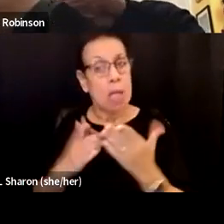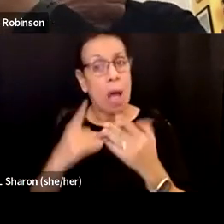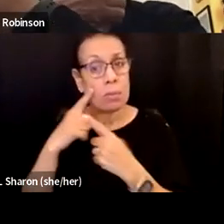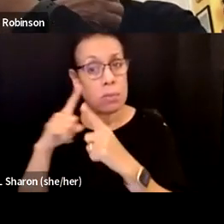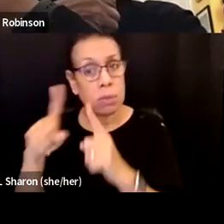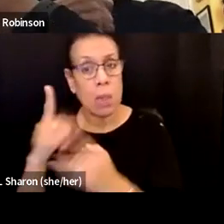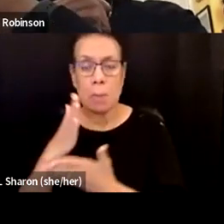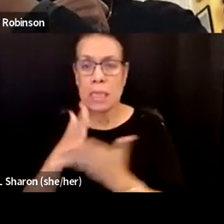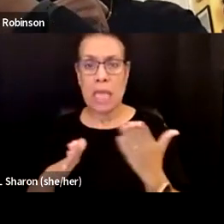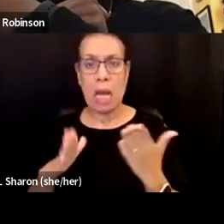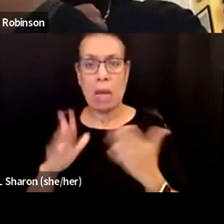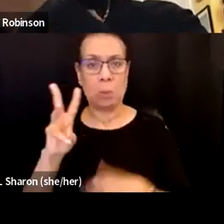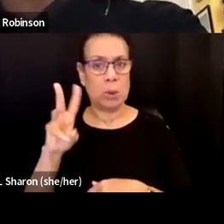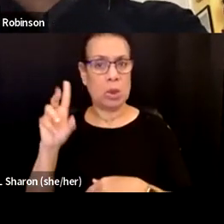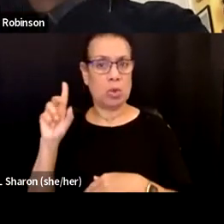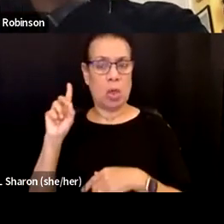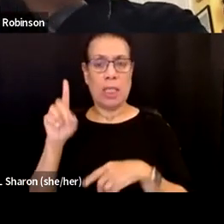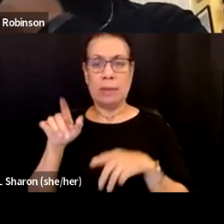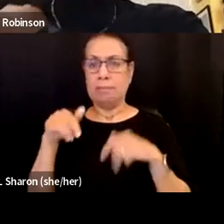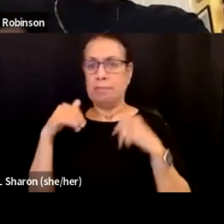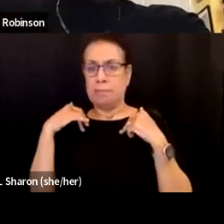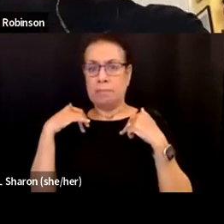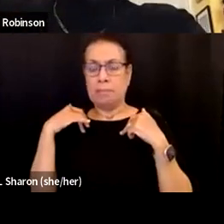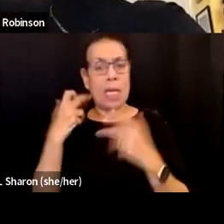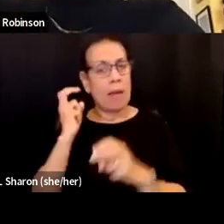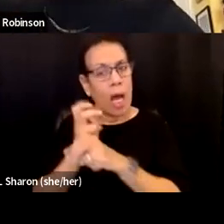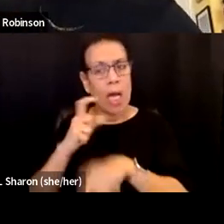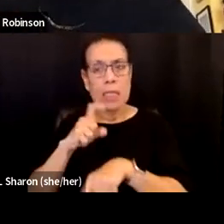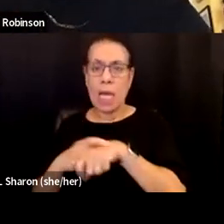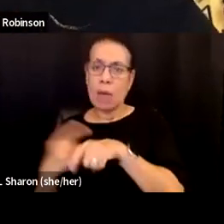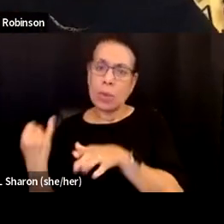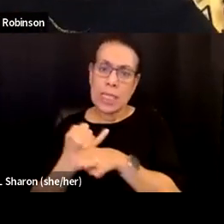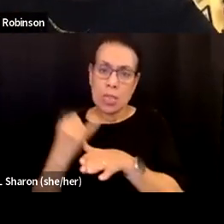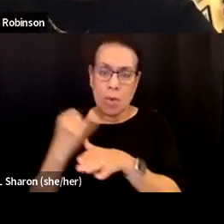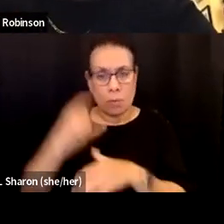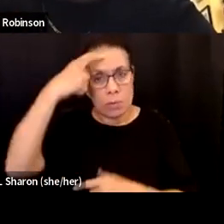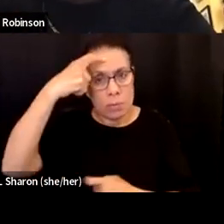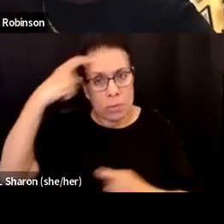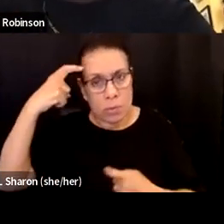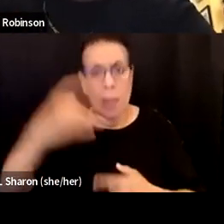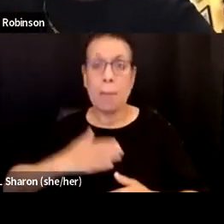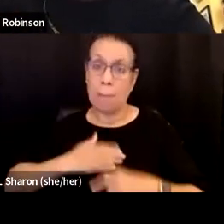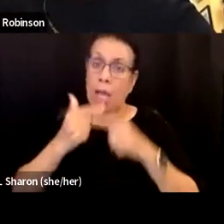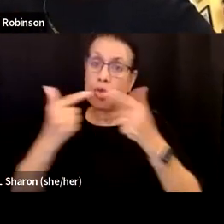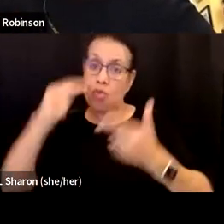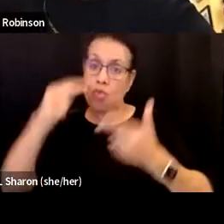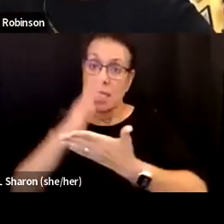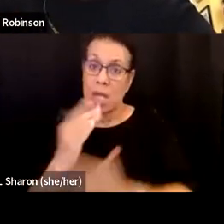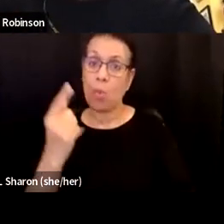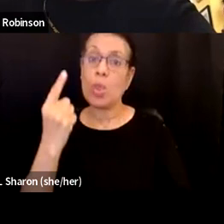digress and require intervention within months due to their trauma grandson being one of those